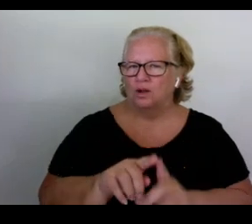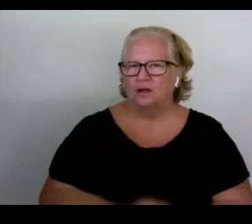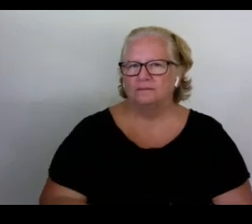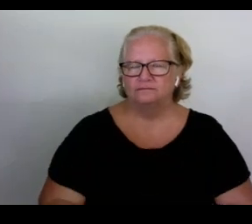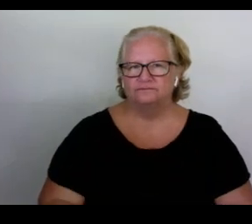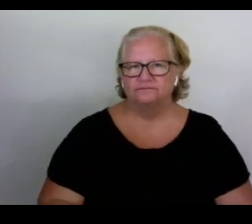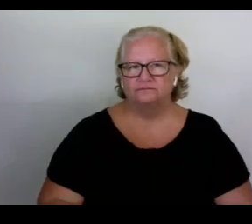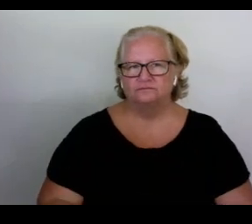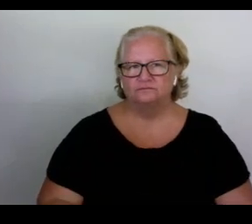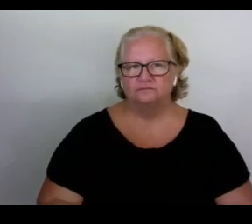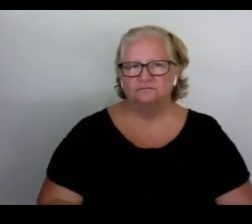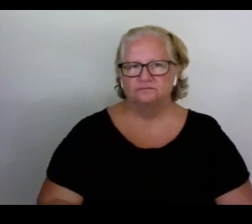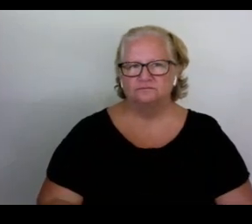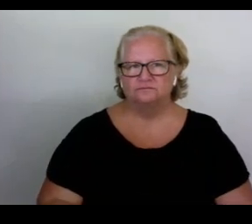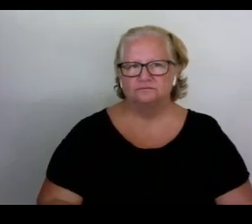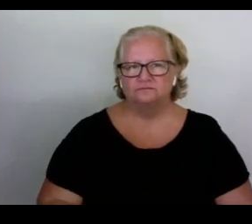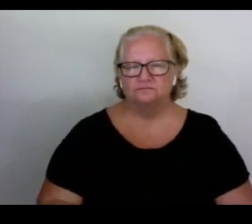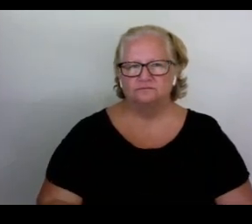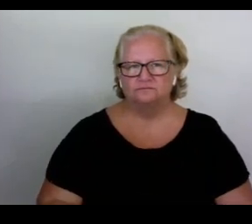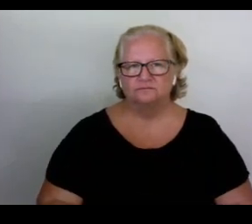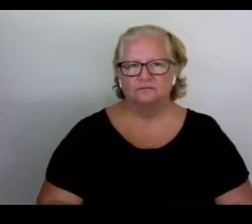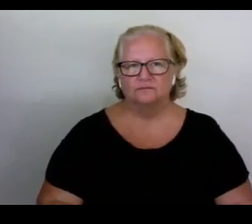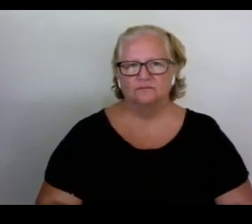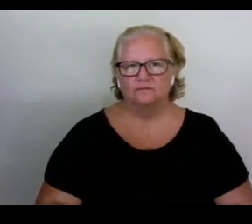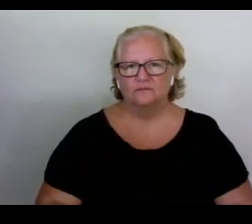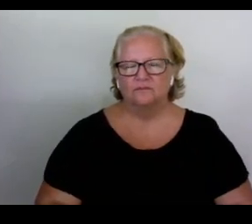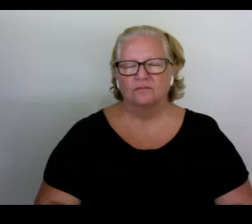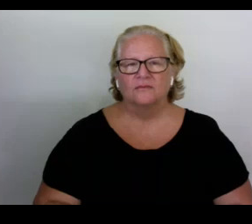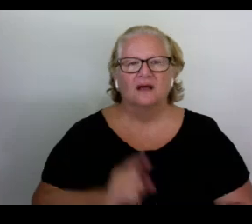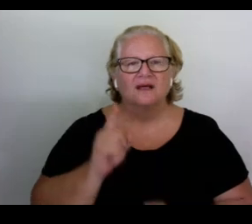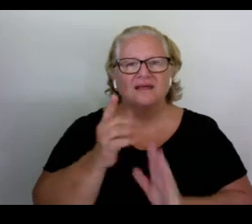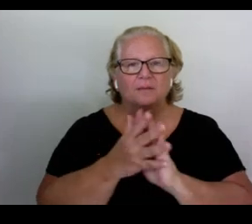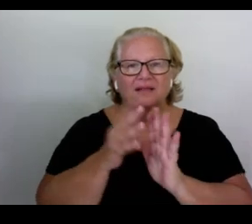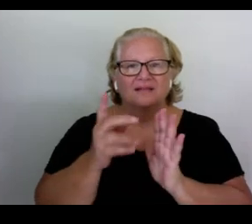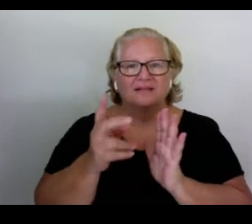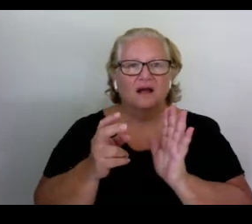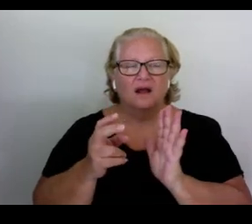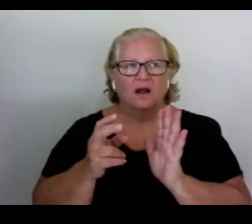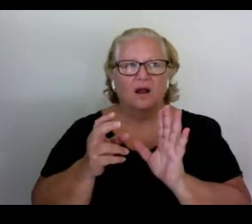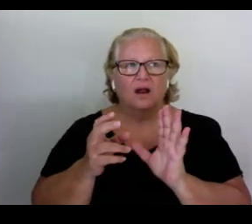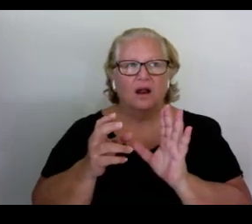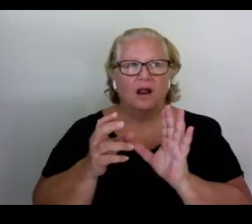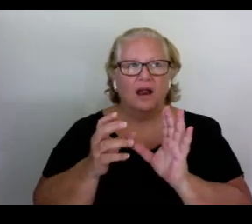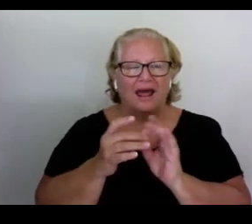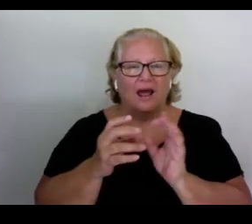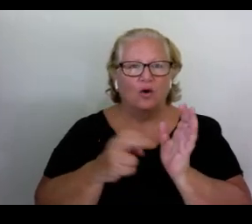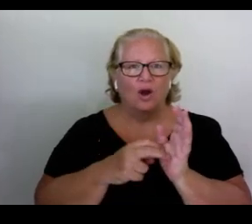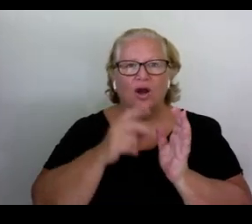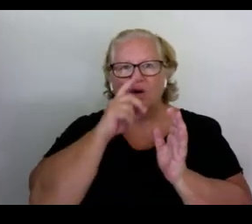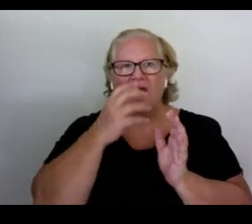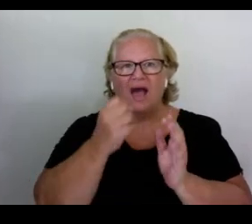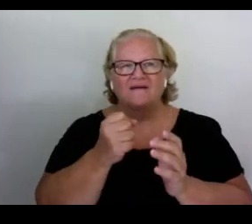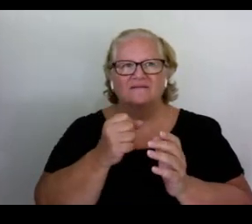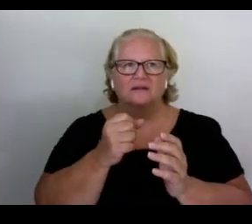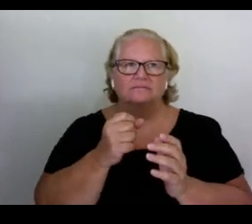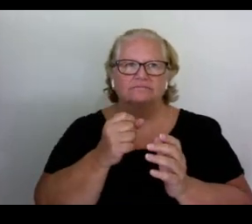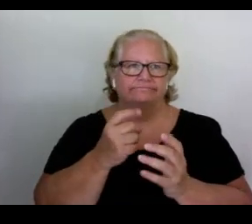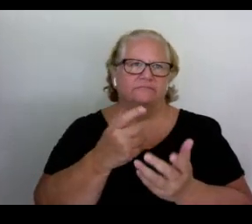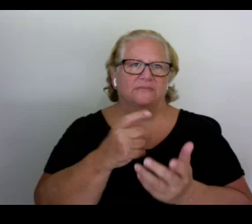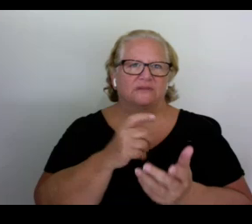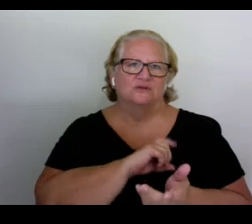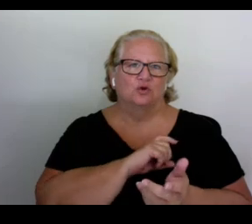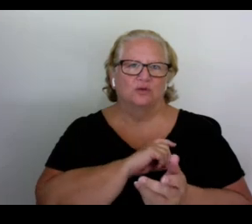that means is often a linked credit contract could also have security on it, but that doesn't affect your rights to access that.